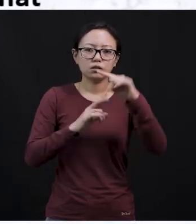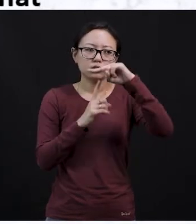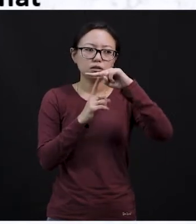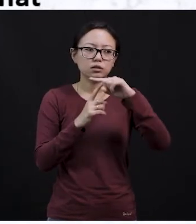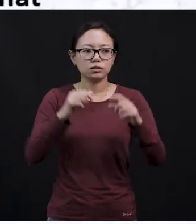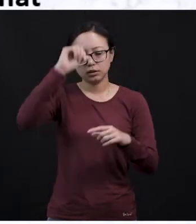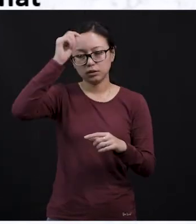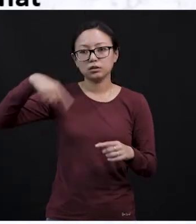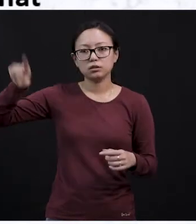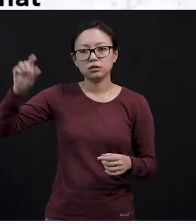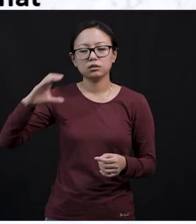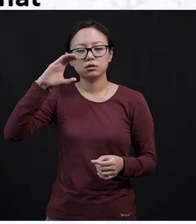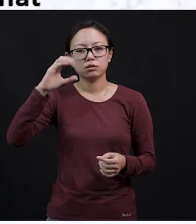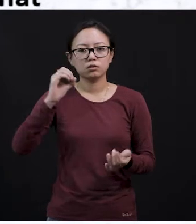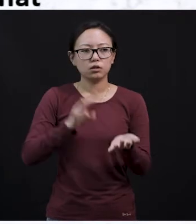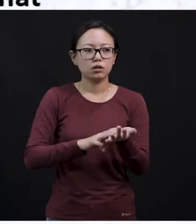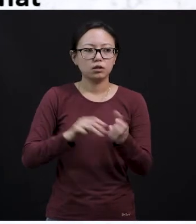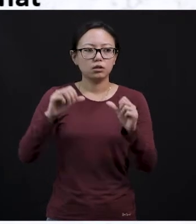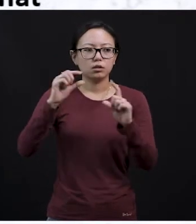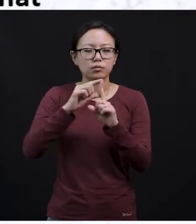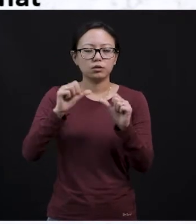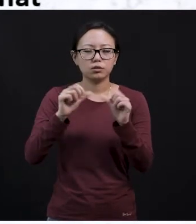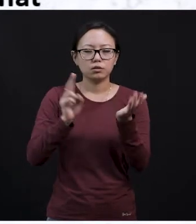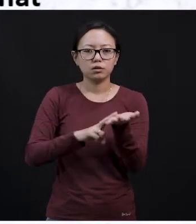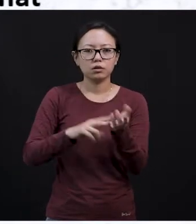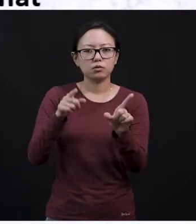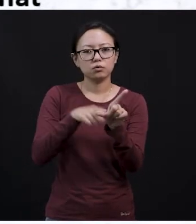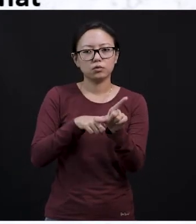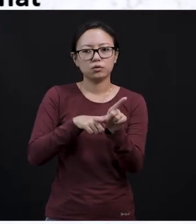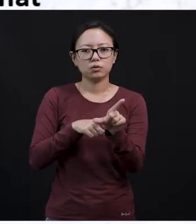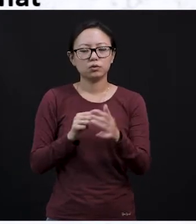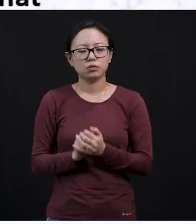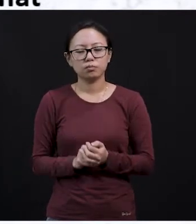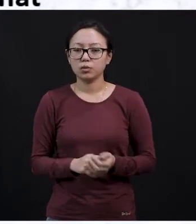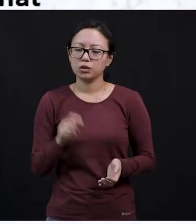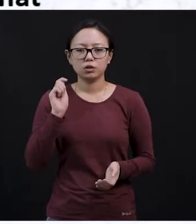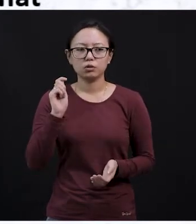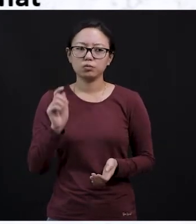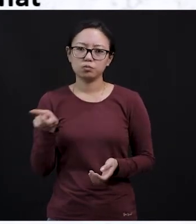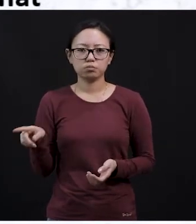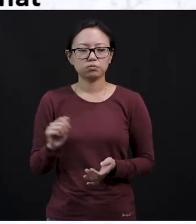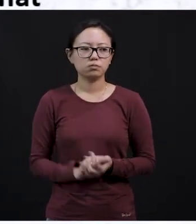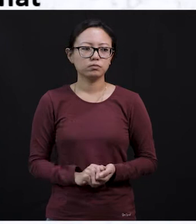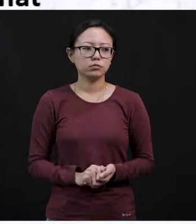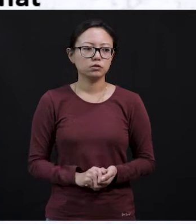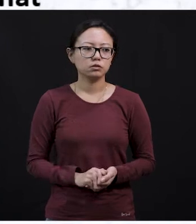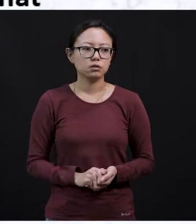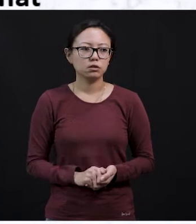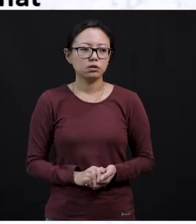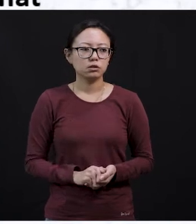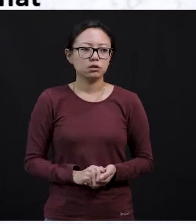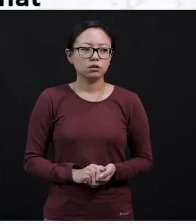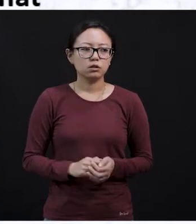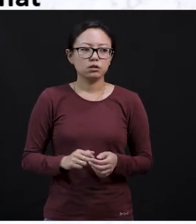Company had been granted a charter by Queen Elizabeth in December 1600 for a monopoly on all English trade